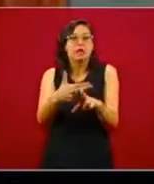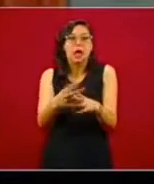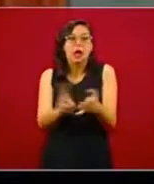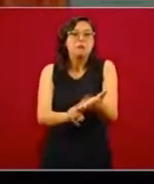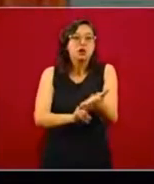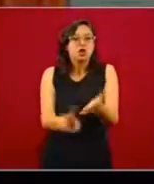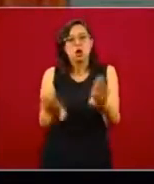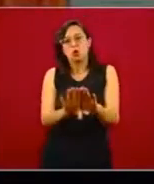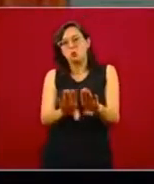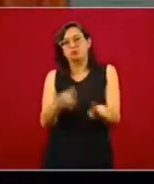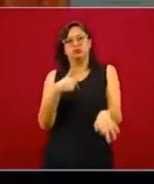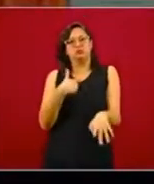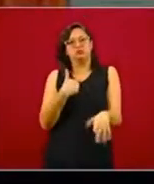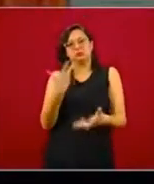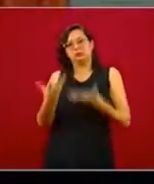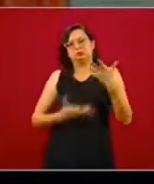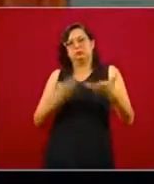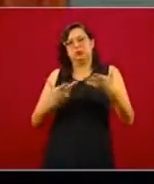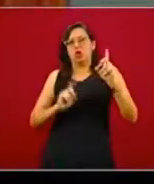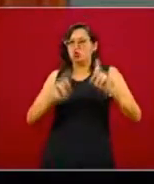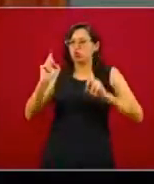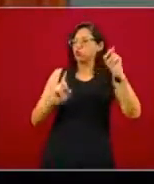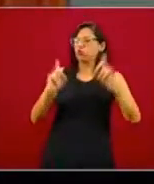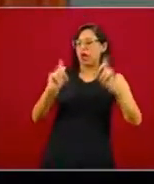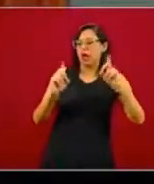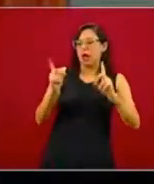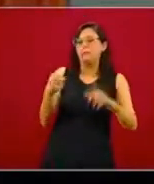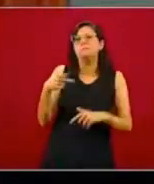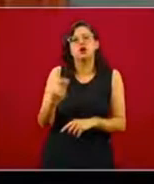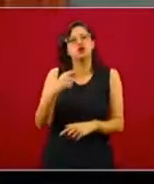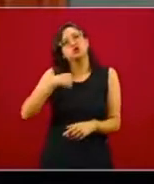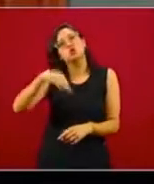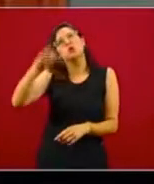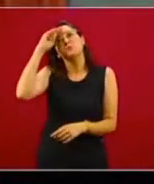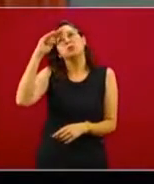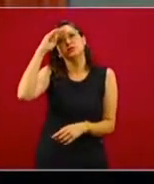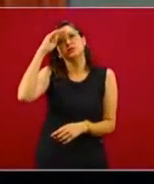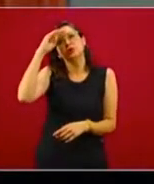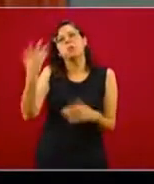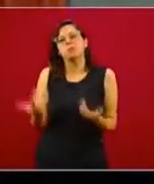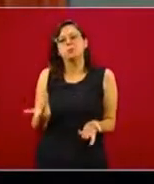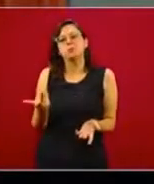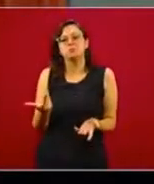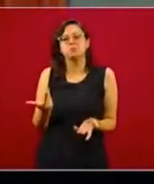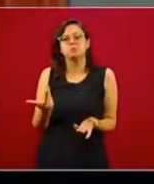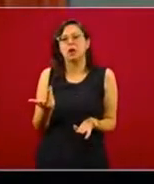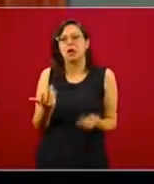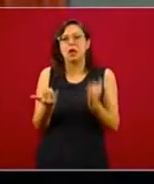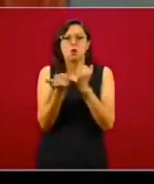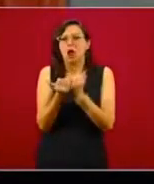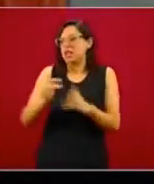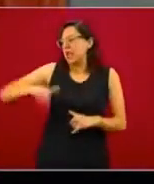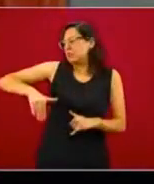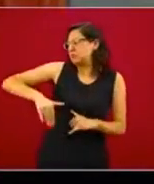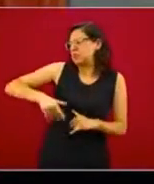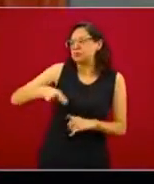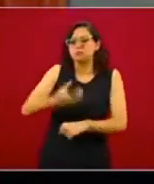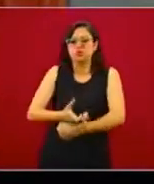to reach that green light. I have my questions in that sense, but I believe that,